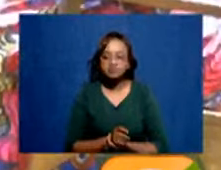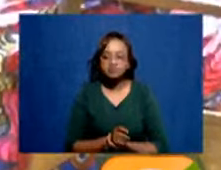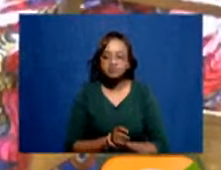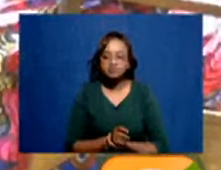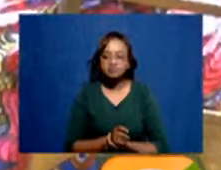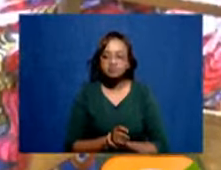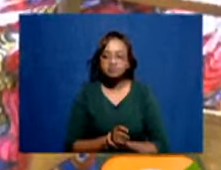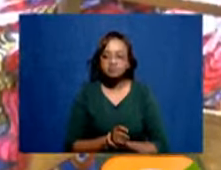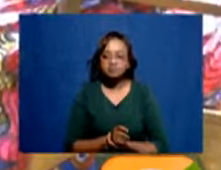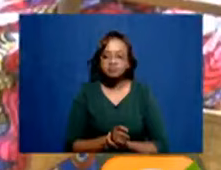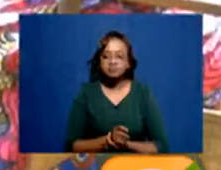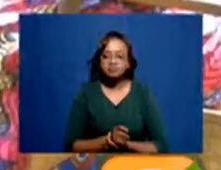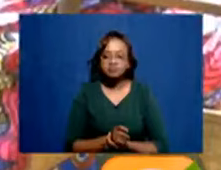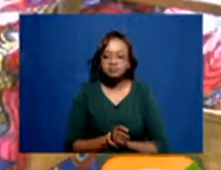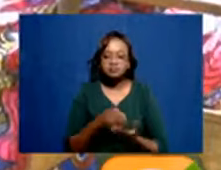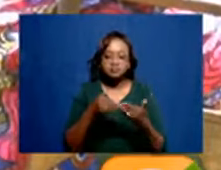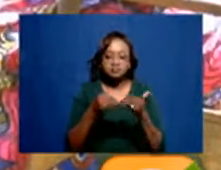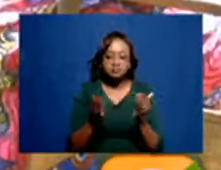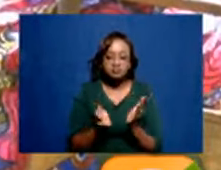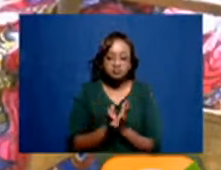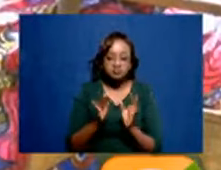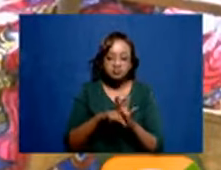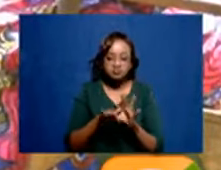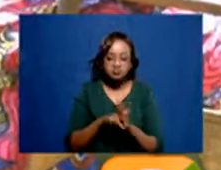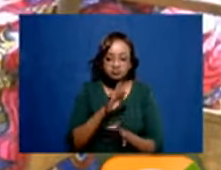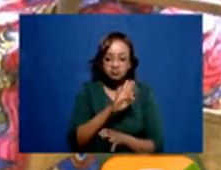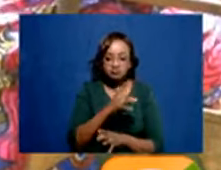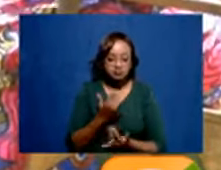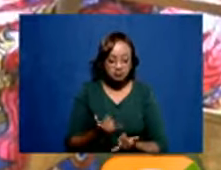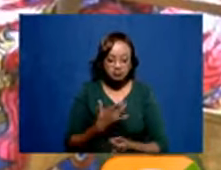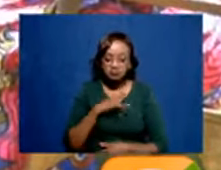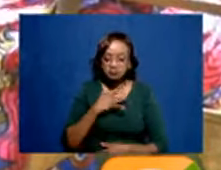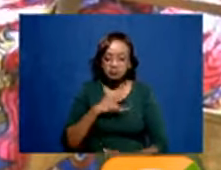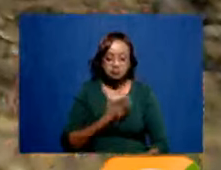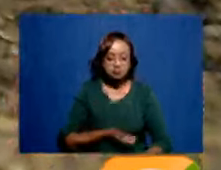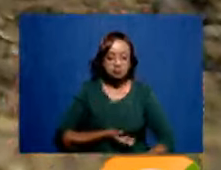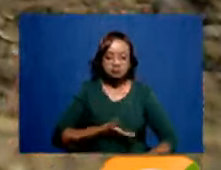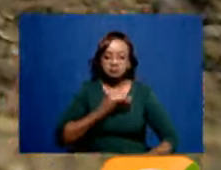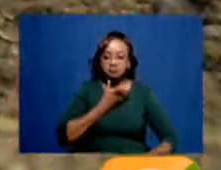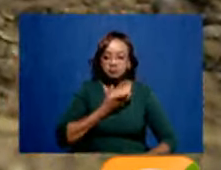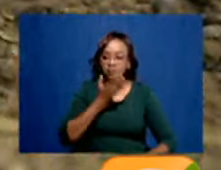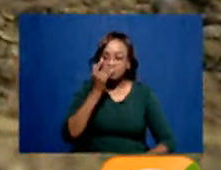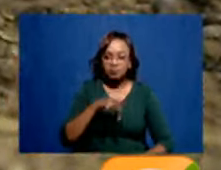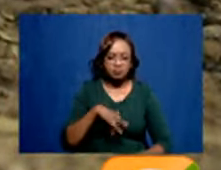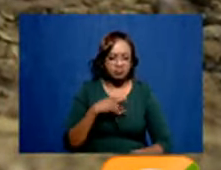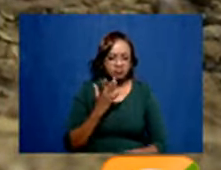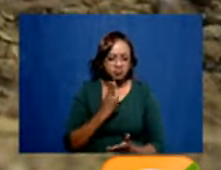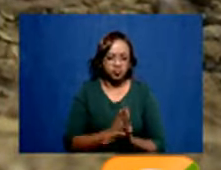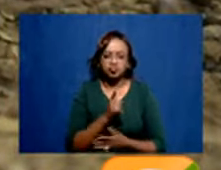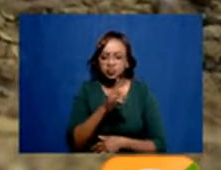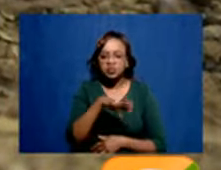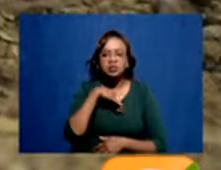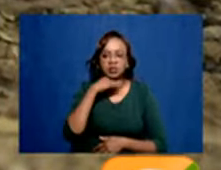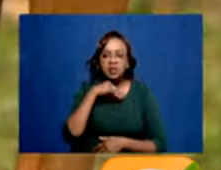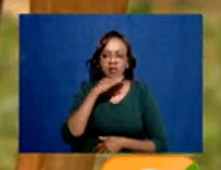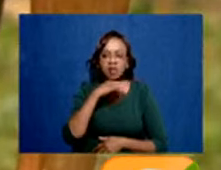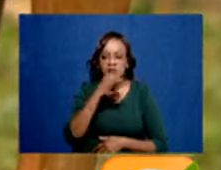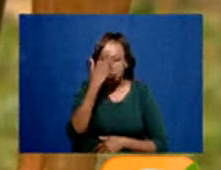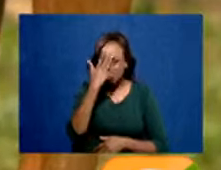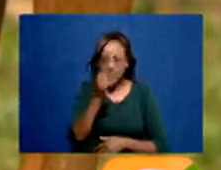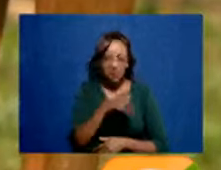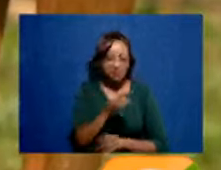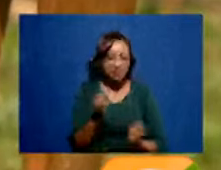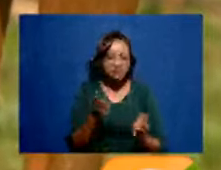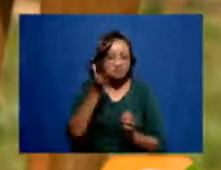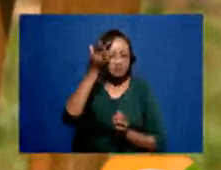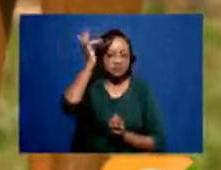That delay in burial has the family members of the deceased angered. They say they are satisfied that their kin's death was an accident